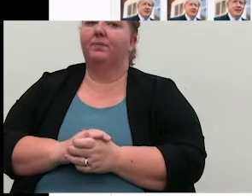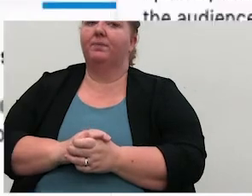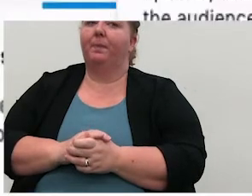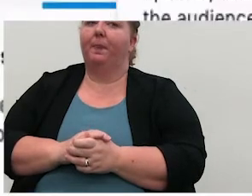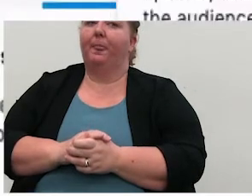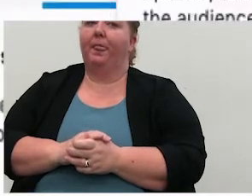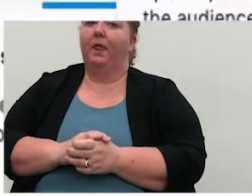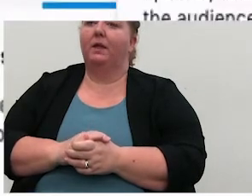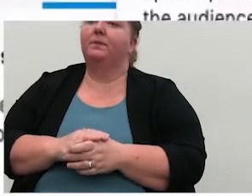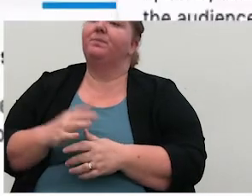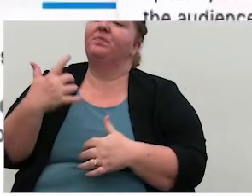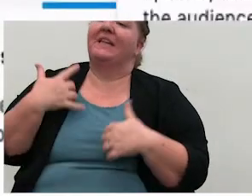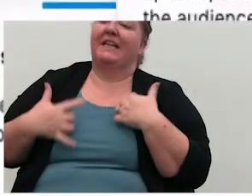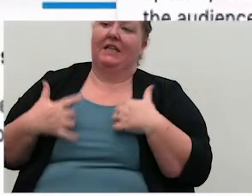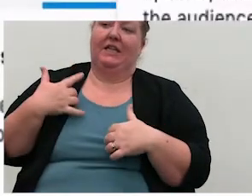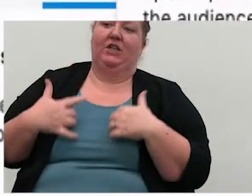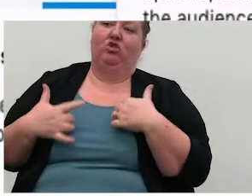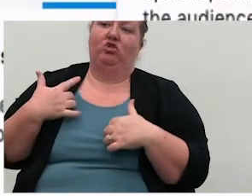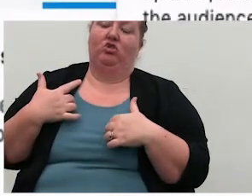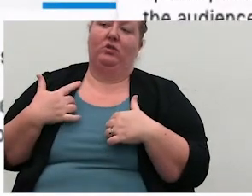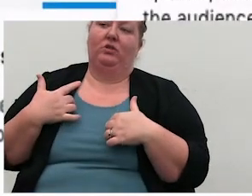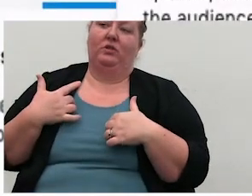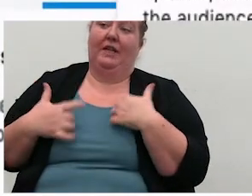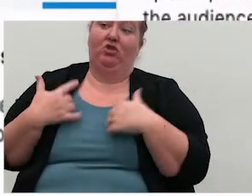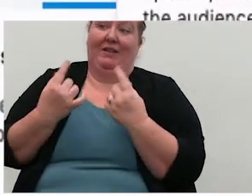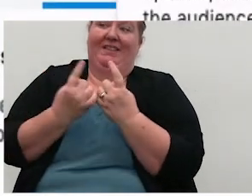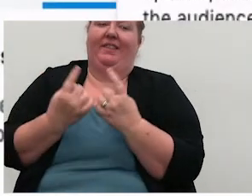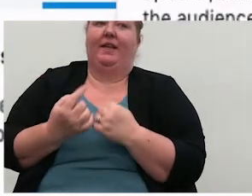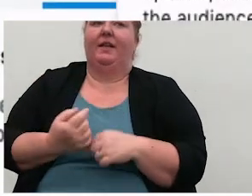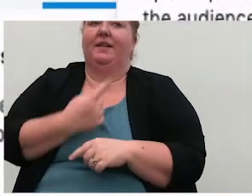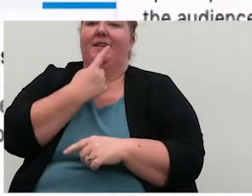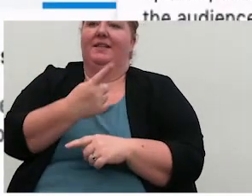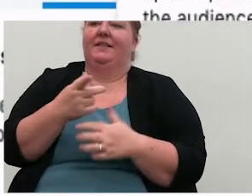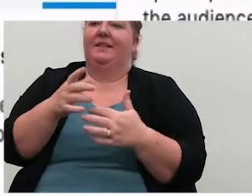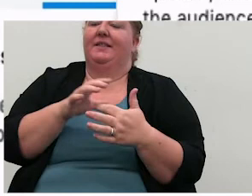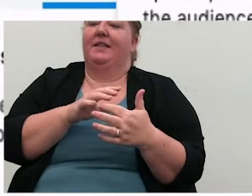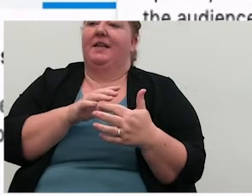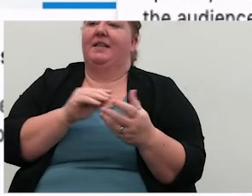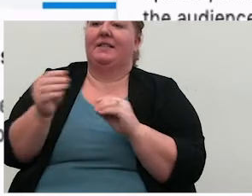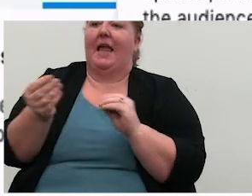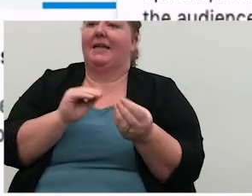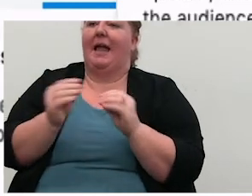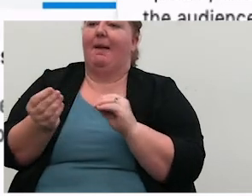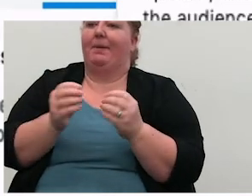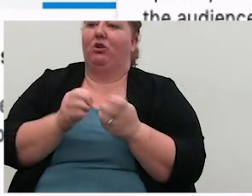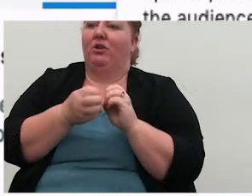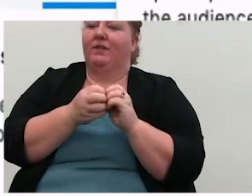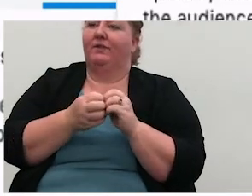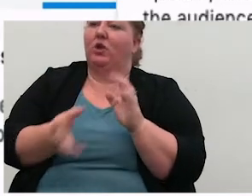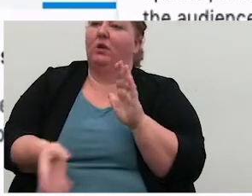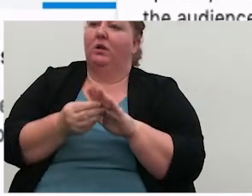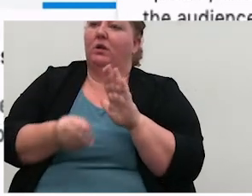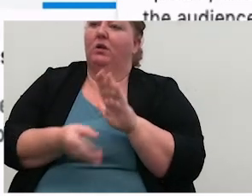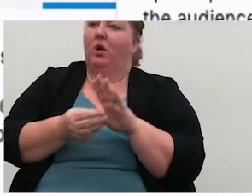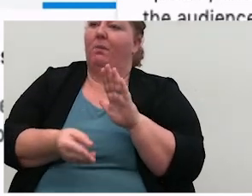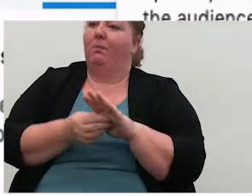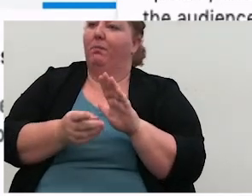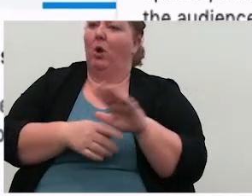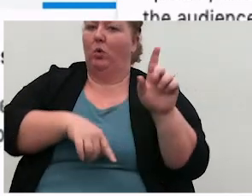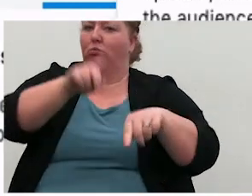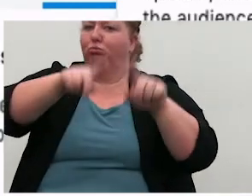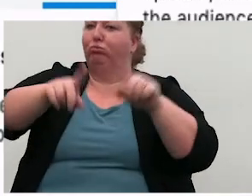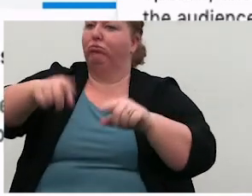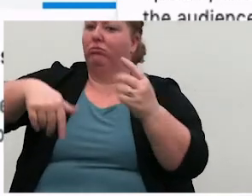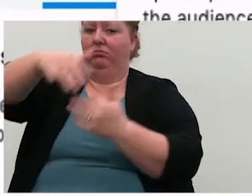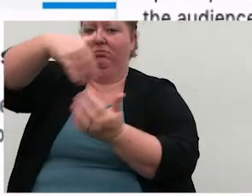And the interesting thing here is this ad uses dynamic creative, a process whereby advertisers upload multiple image and text